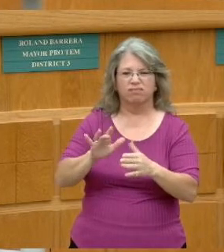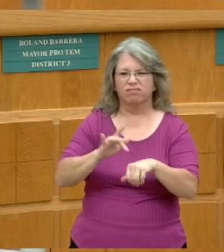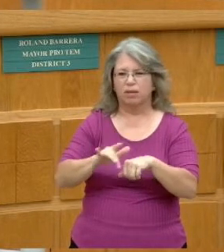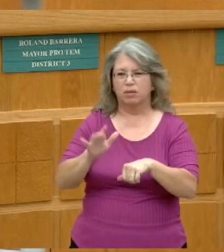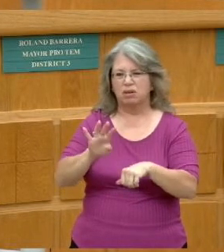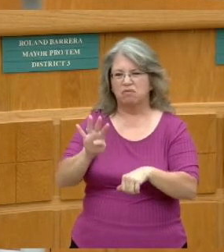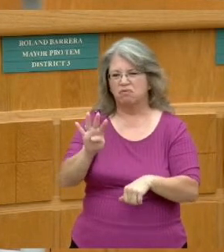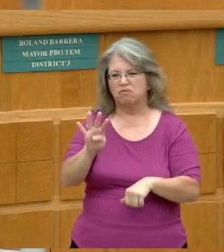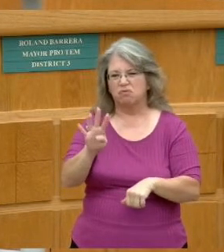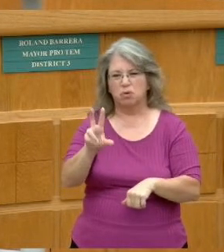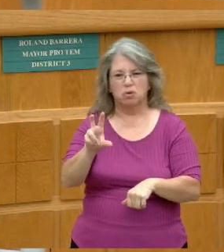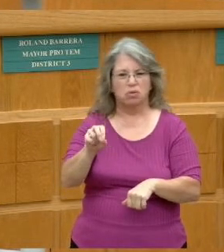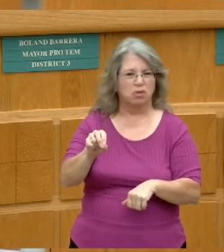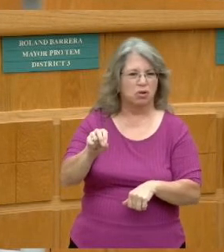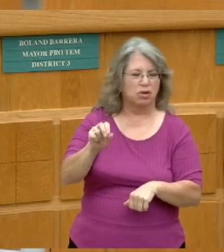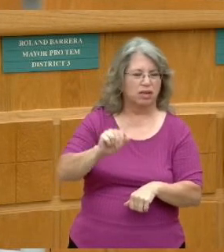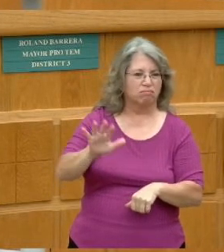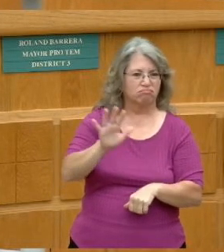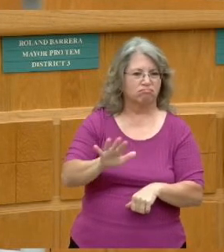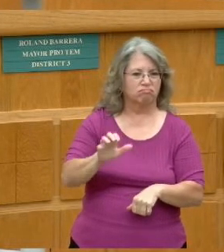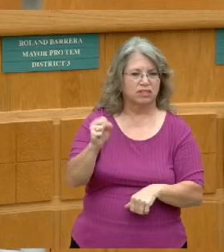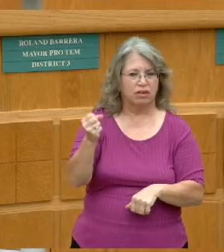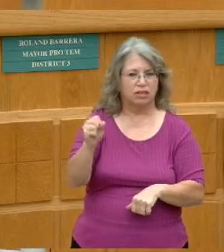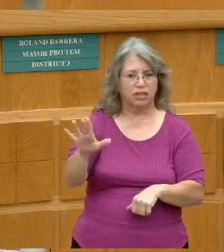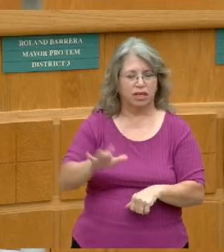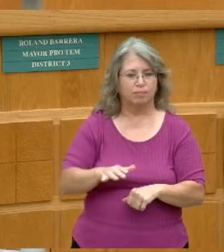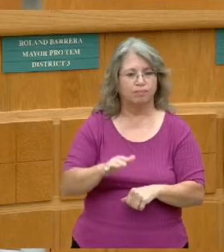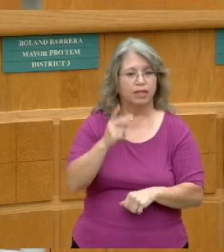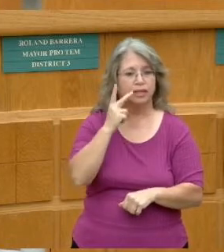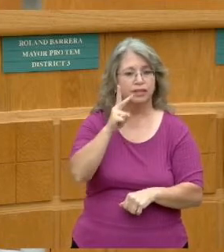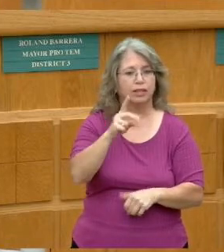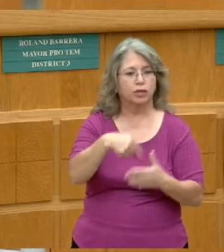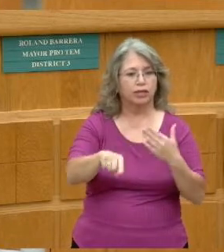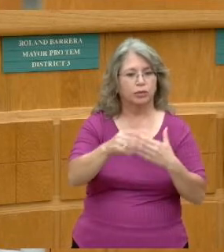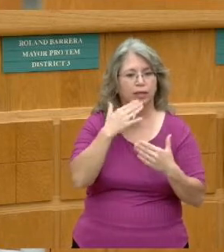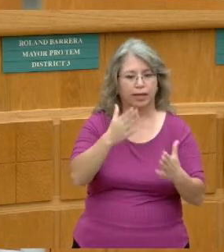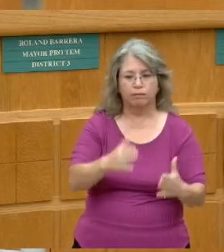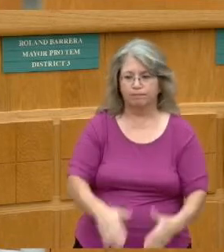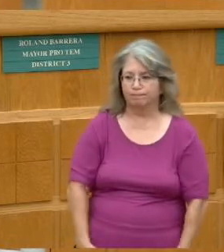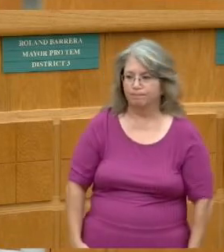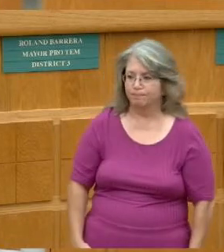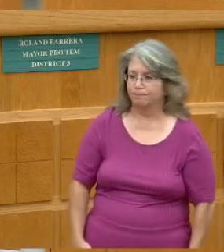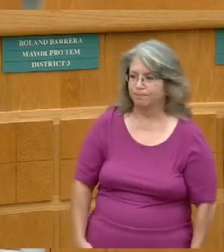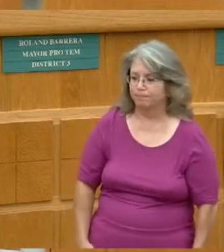4, 4:35-ish each day, Saturday and Sunday. We'll see you all next week. Thank you.